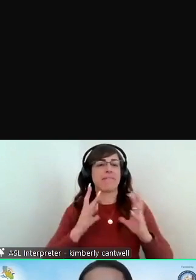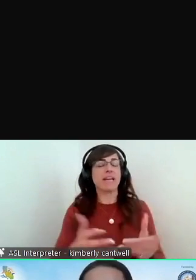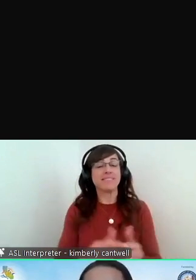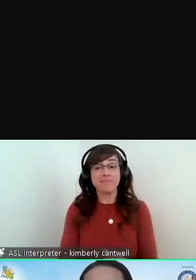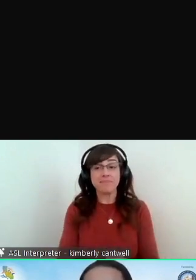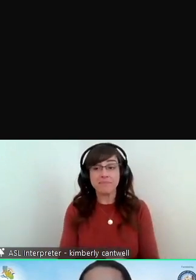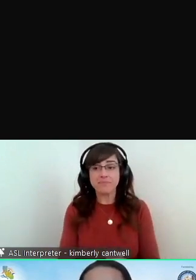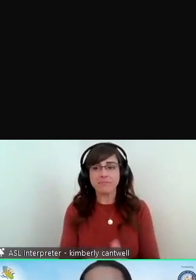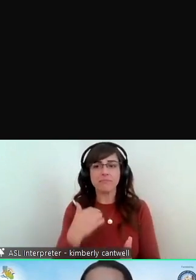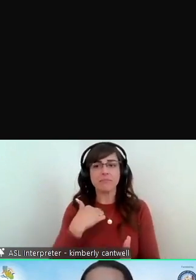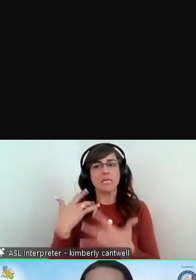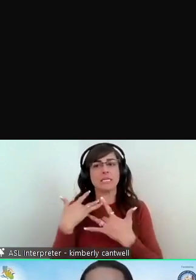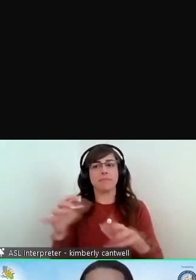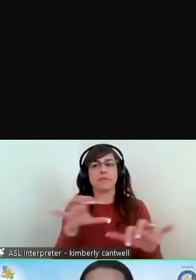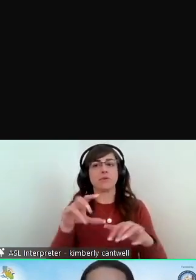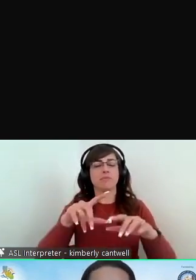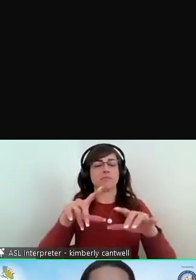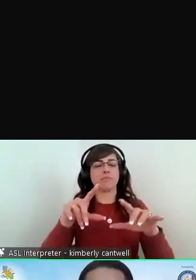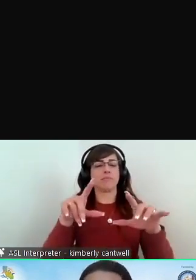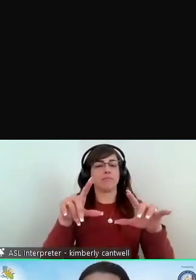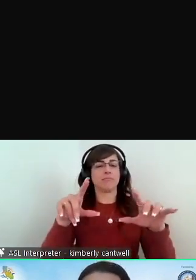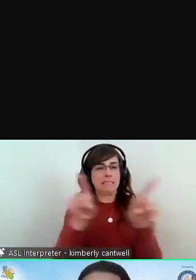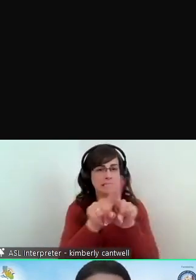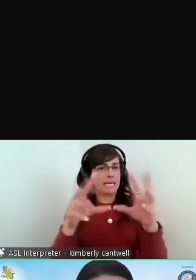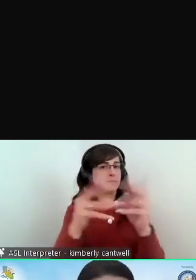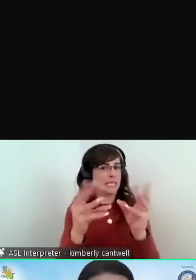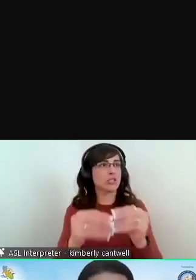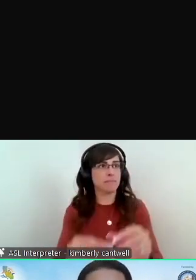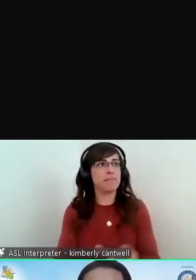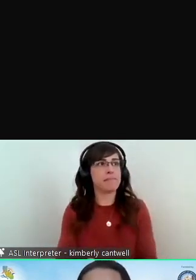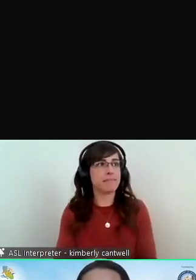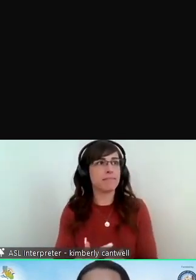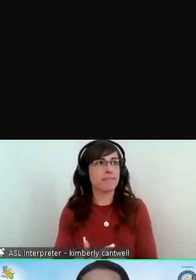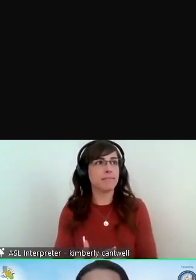fine. I typically do it on the same session.